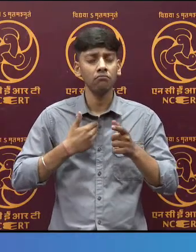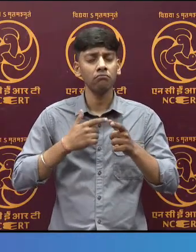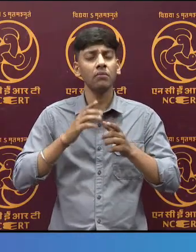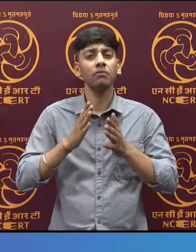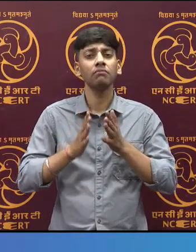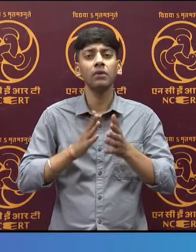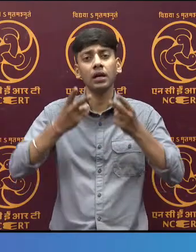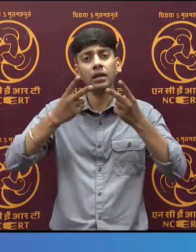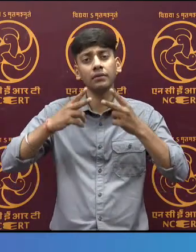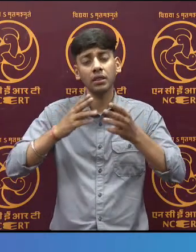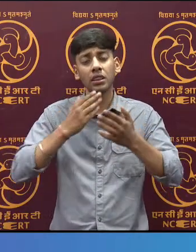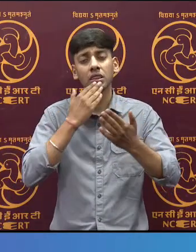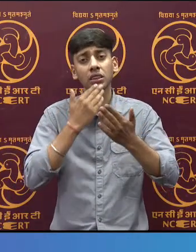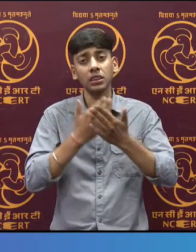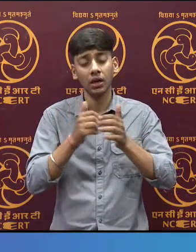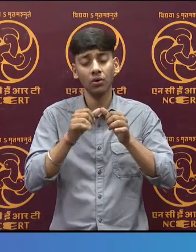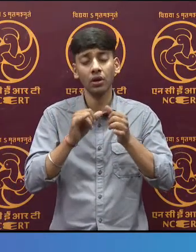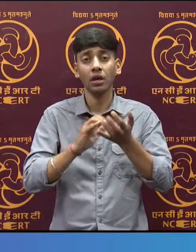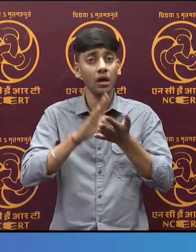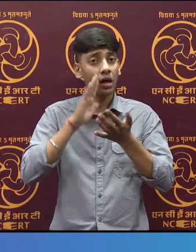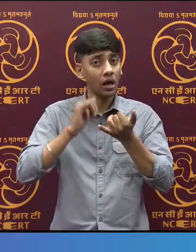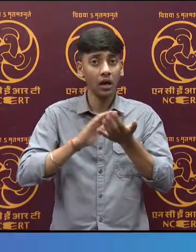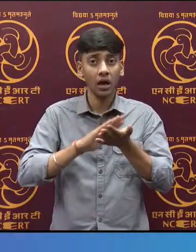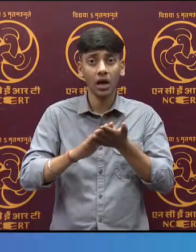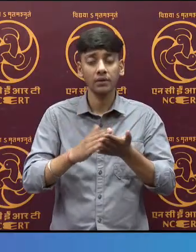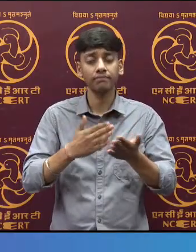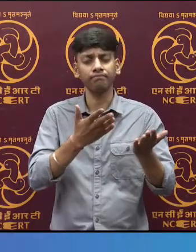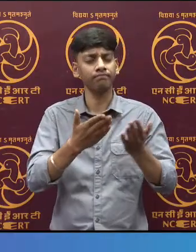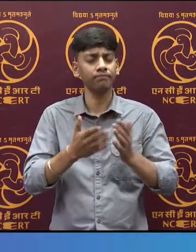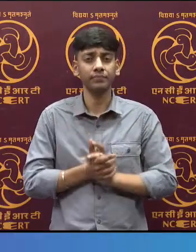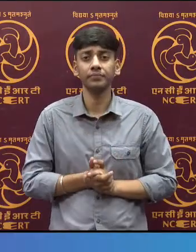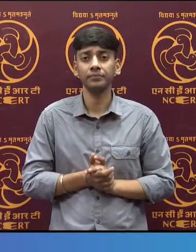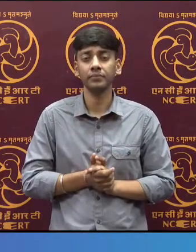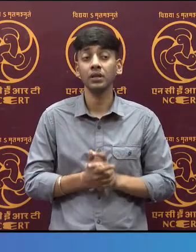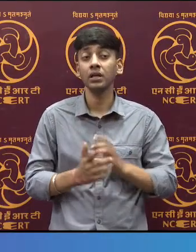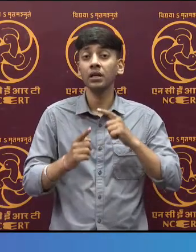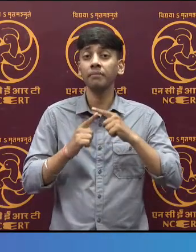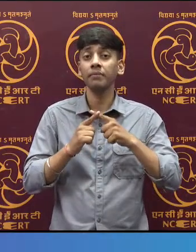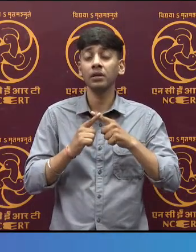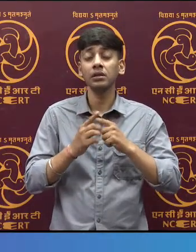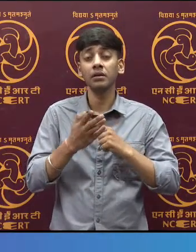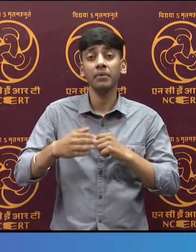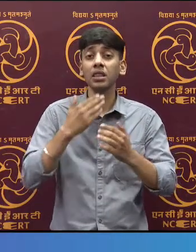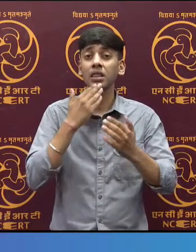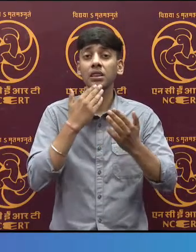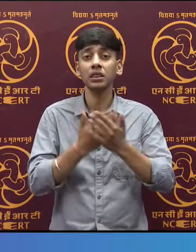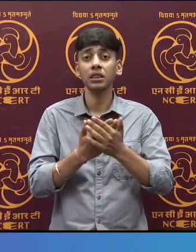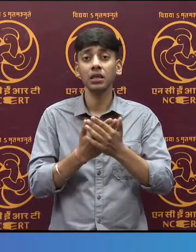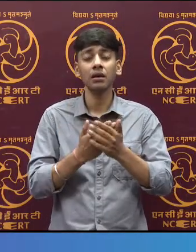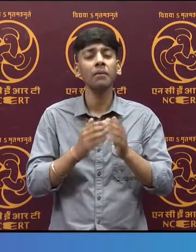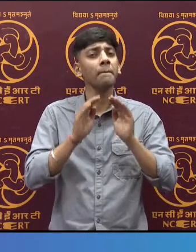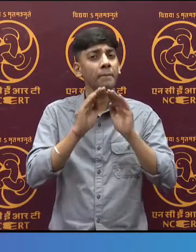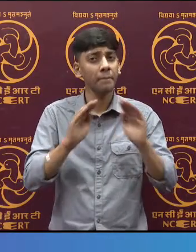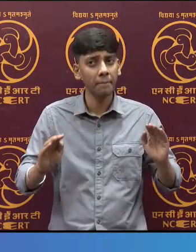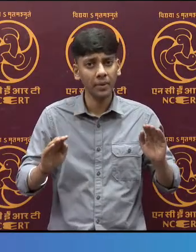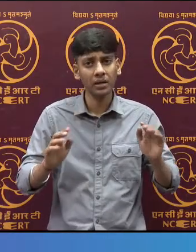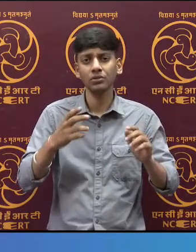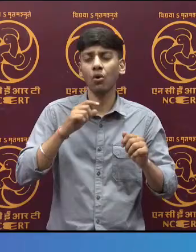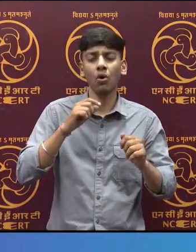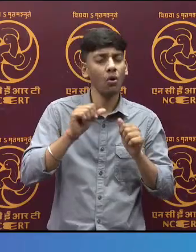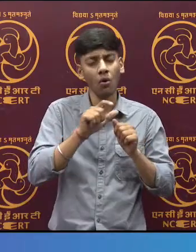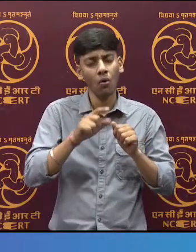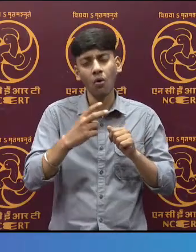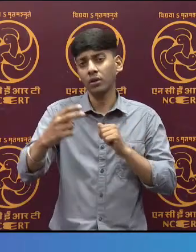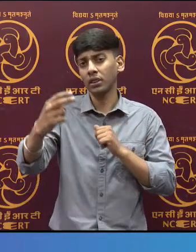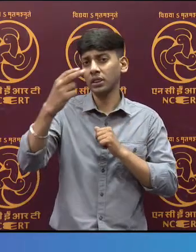Ashish. Ashish, thank you so much for joining us till last. And along with this, I would also like to thank our students, class 9 standard, and